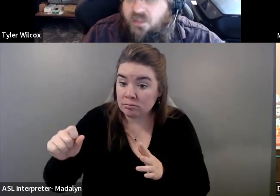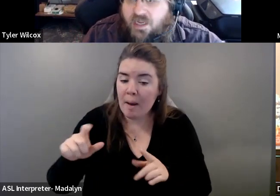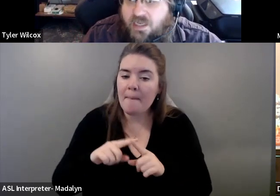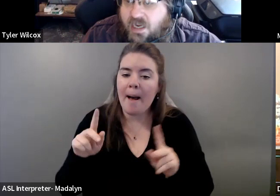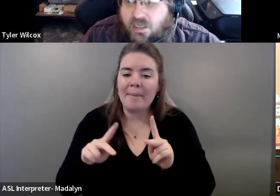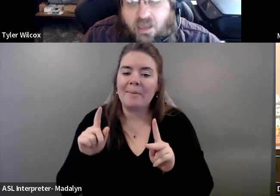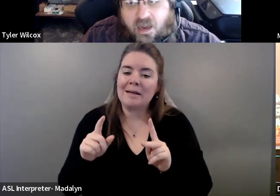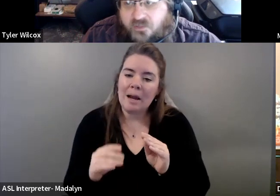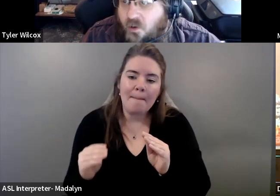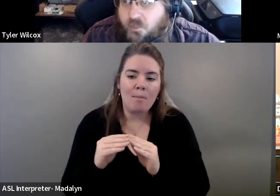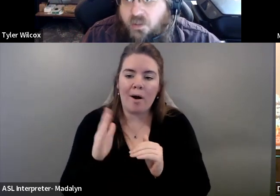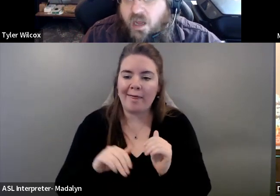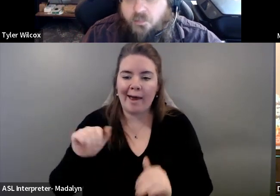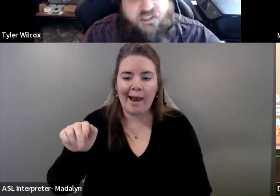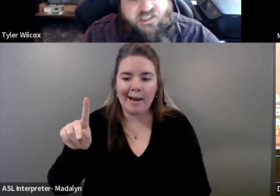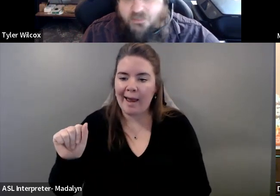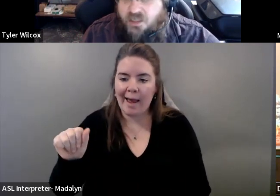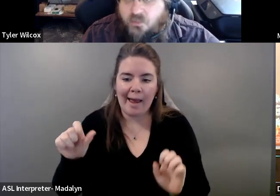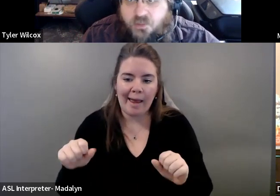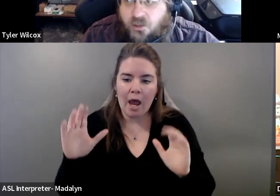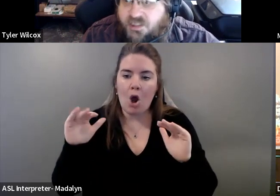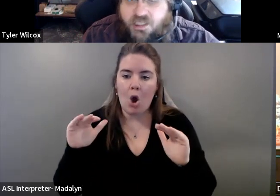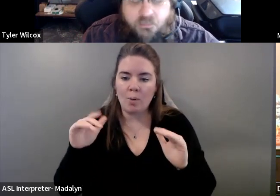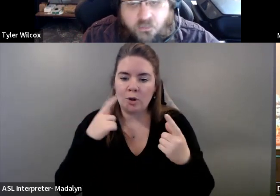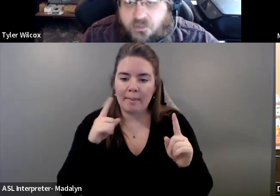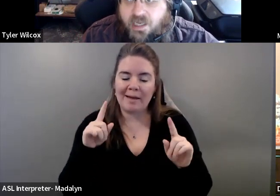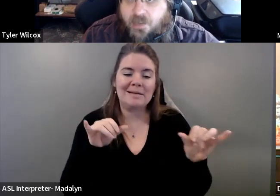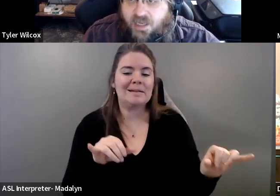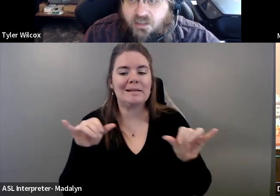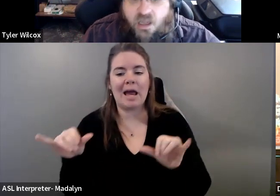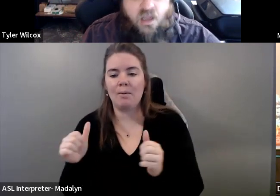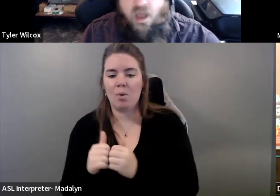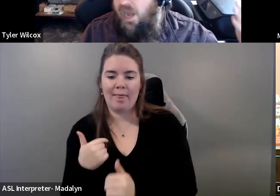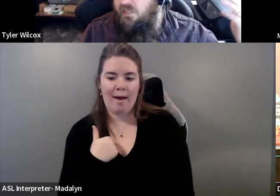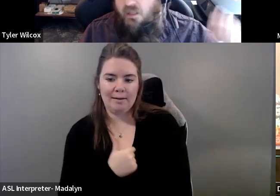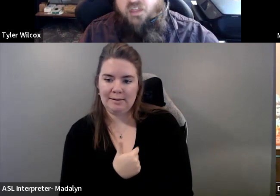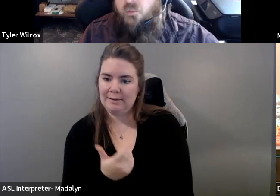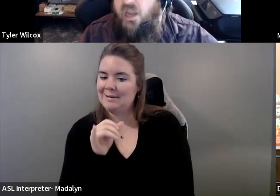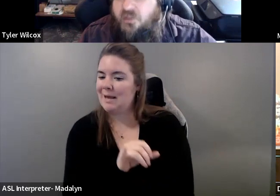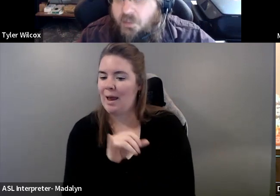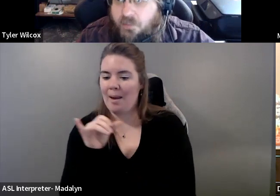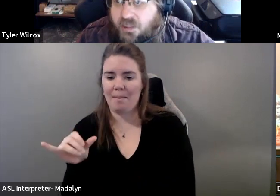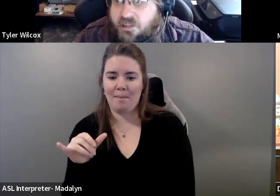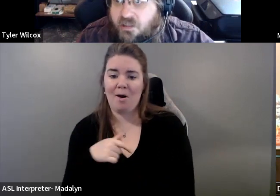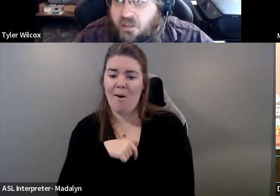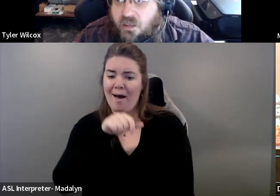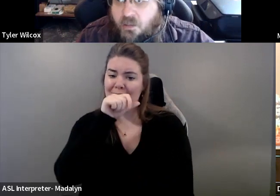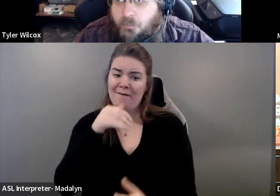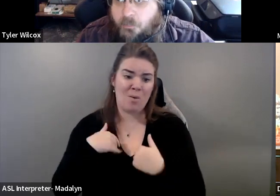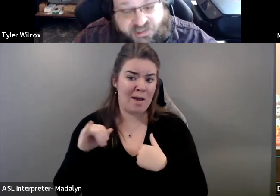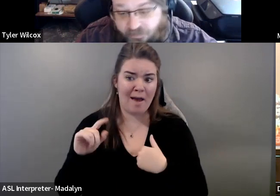lot more than what the ADA can ever hope to accomplish. Same thing with WIOA, same thing with the Rehab Act. I love that we have them in